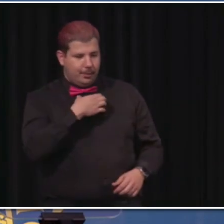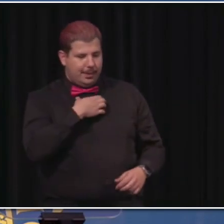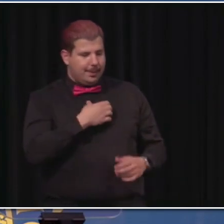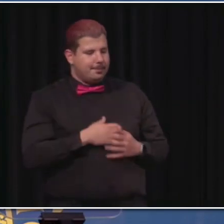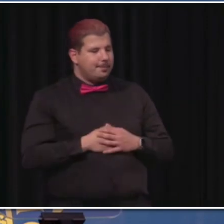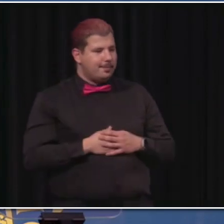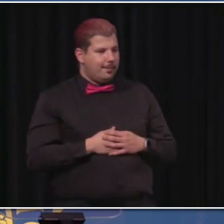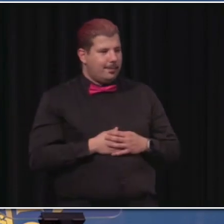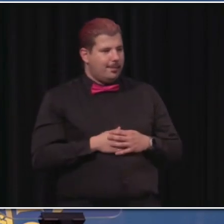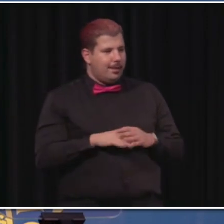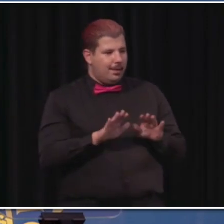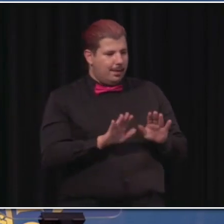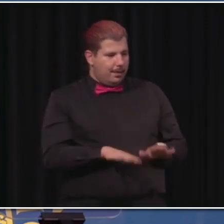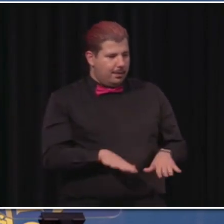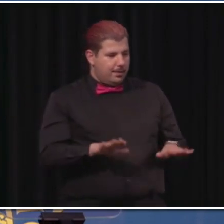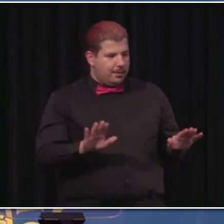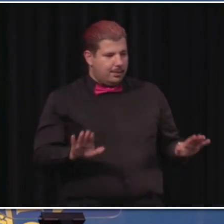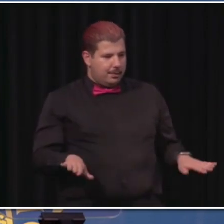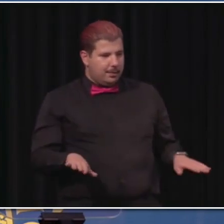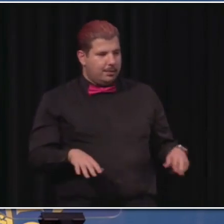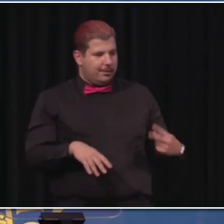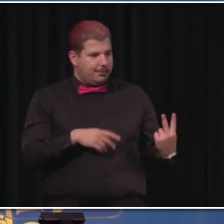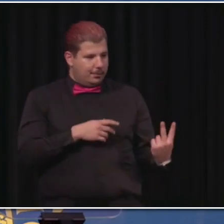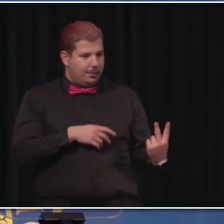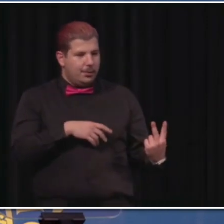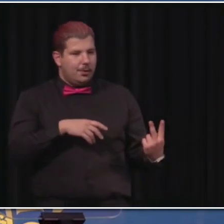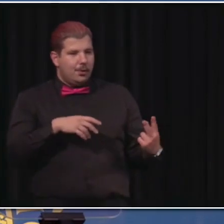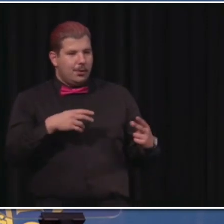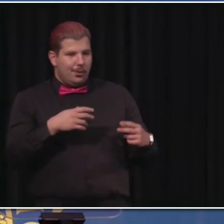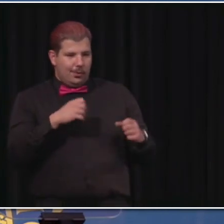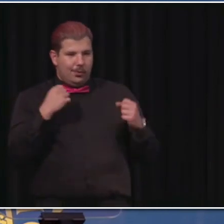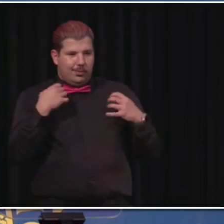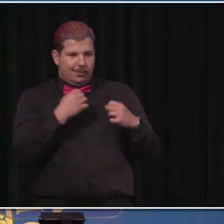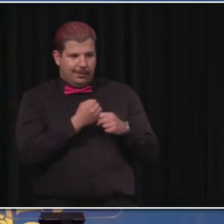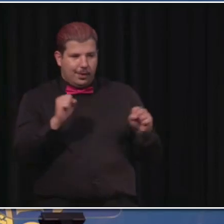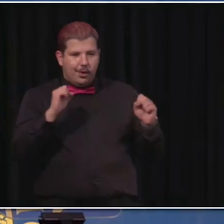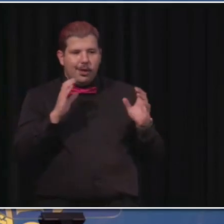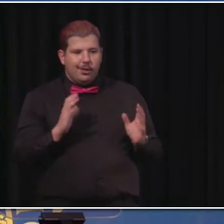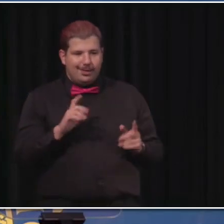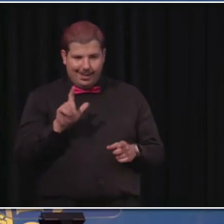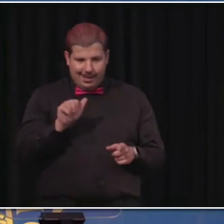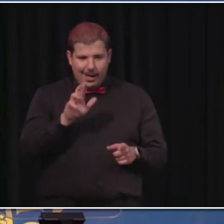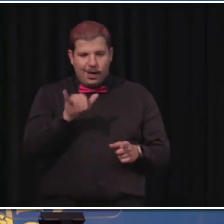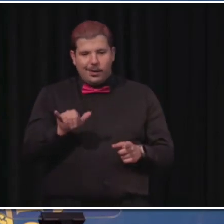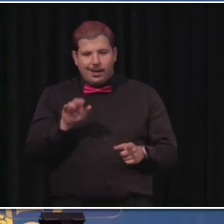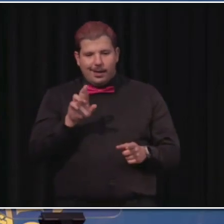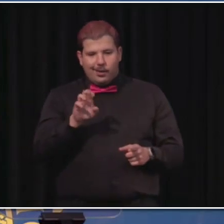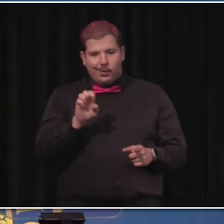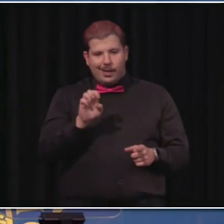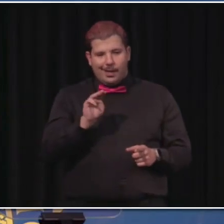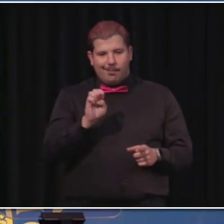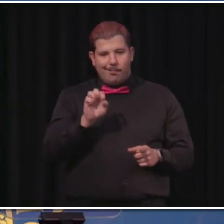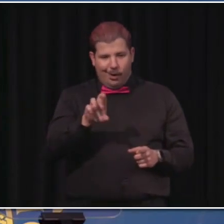The children of those two heroes are here today. Larry Remer,